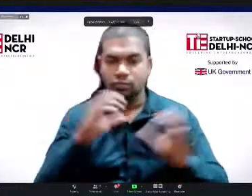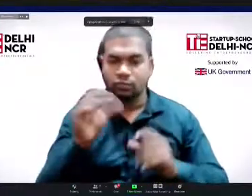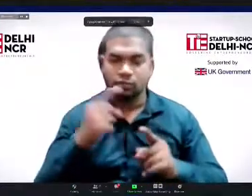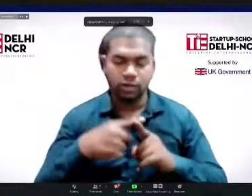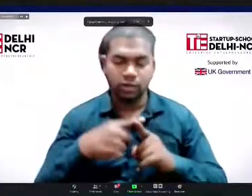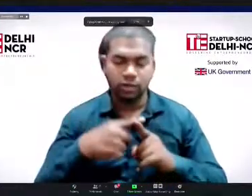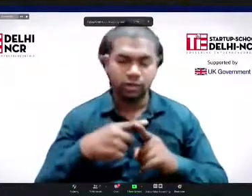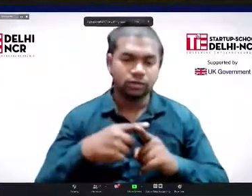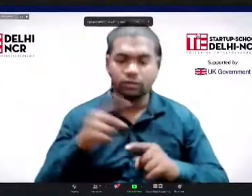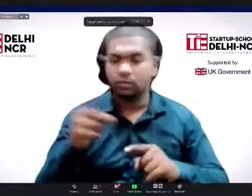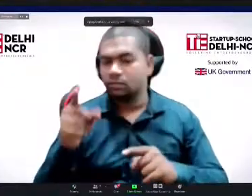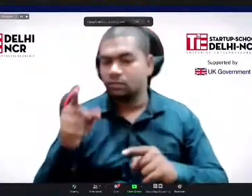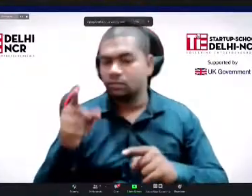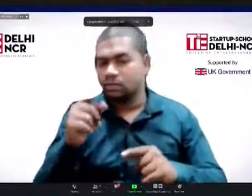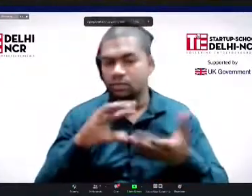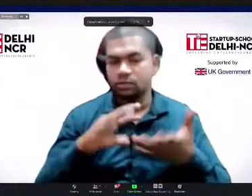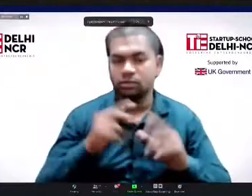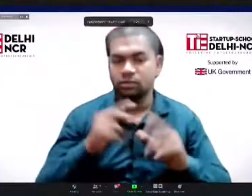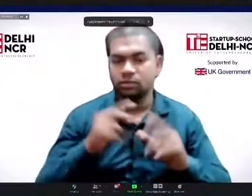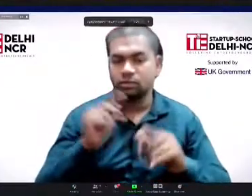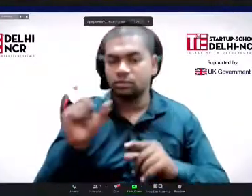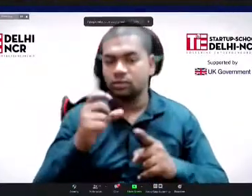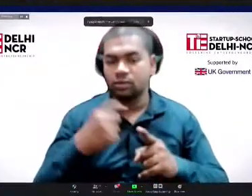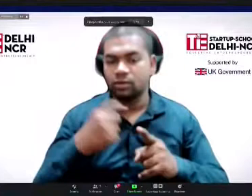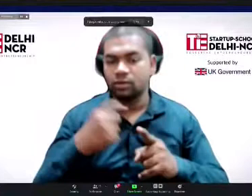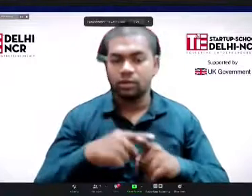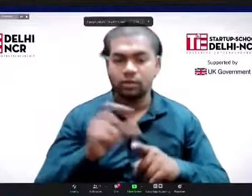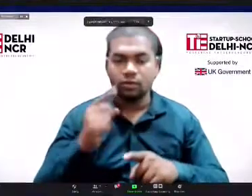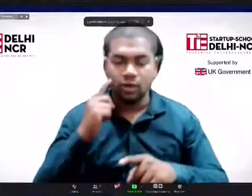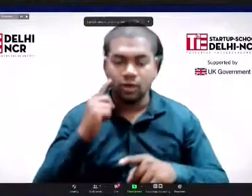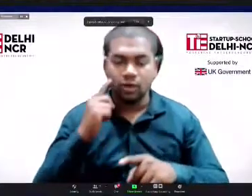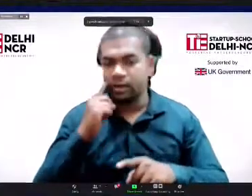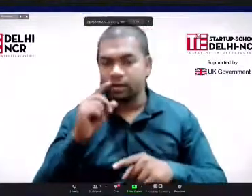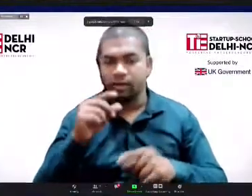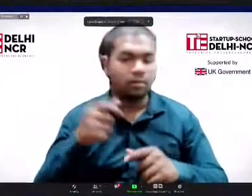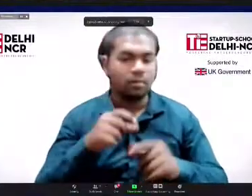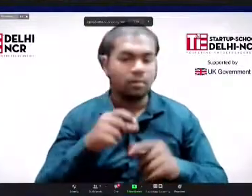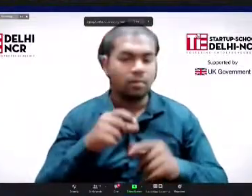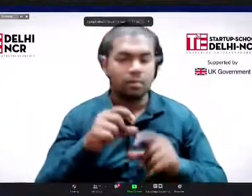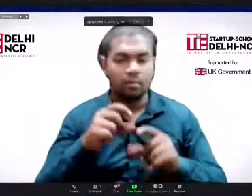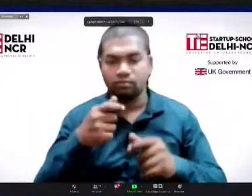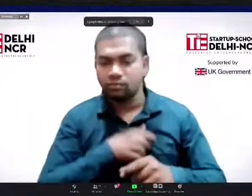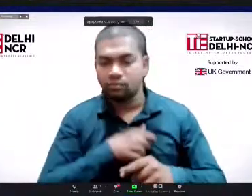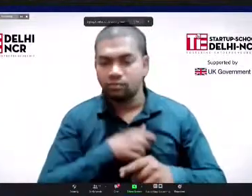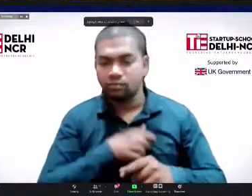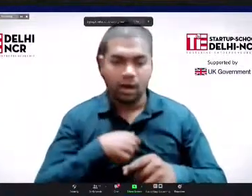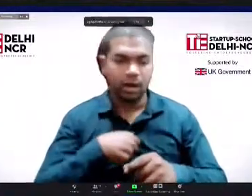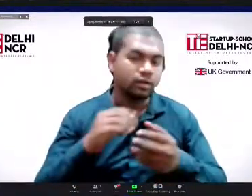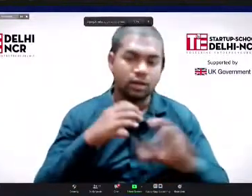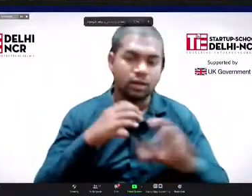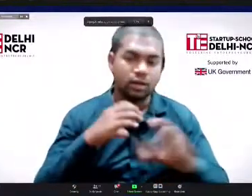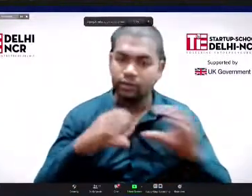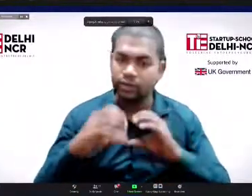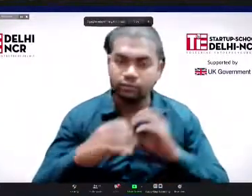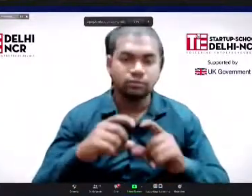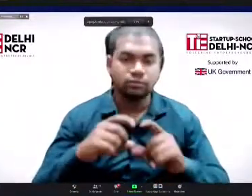system approach where you have UX, UI, brand, communication, content, and try